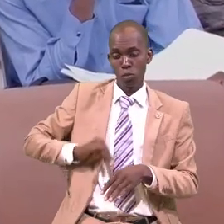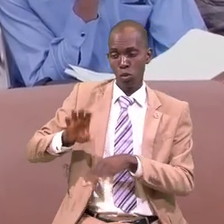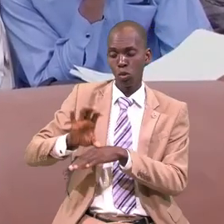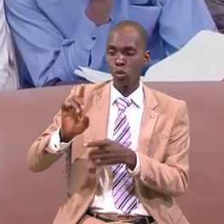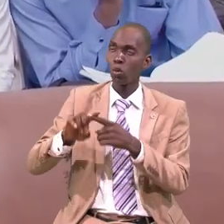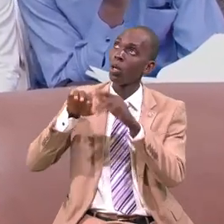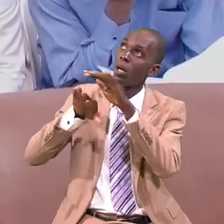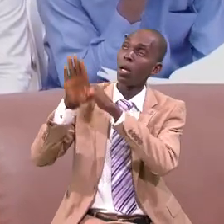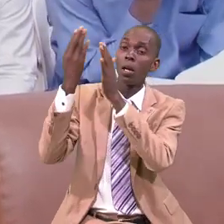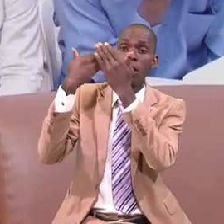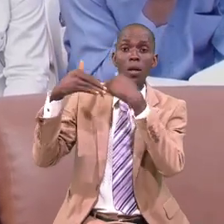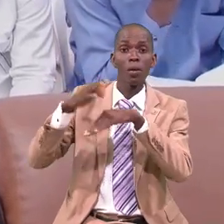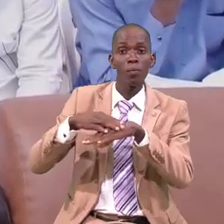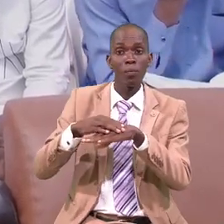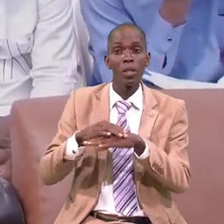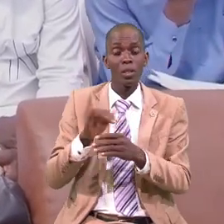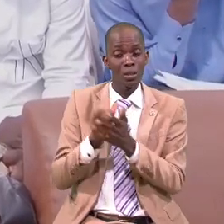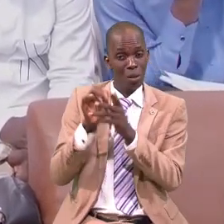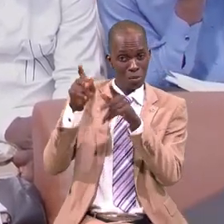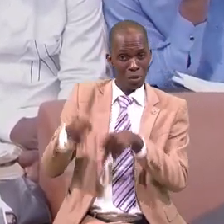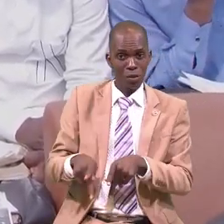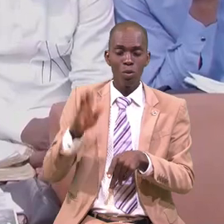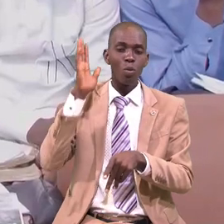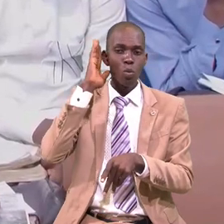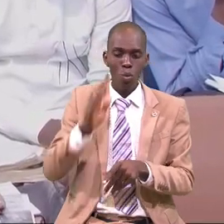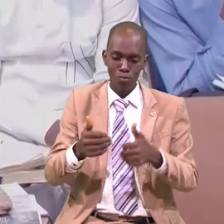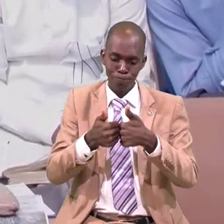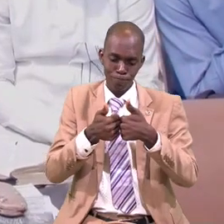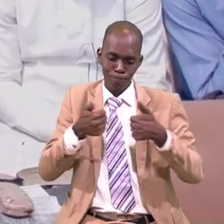That individual singles himself out.